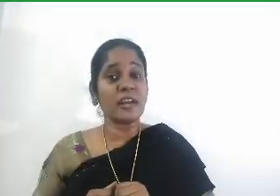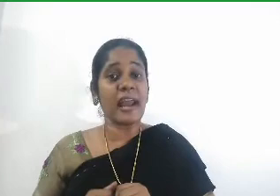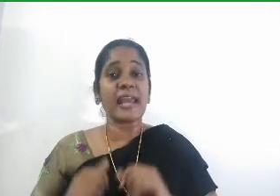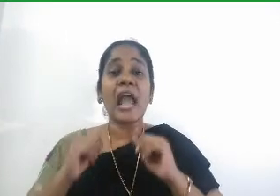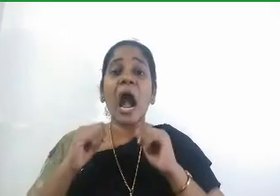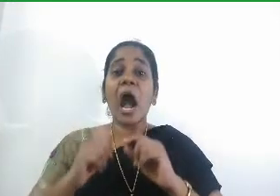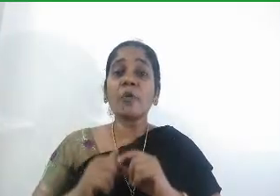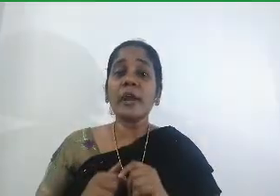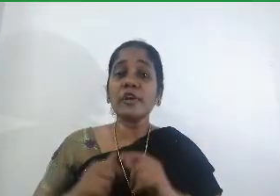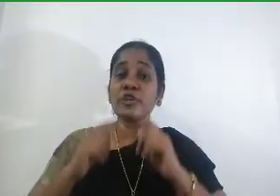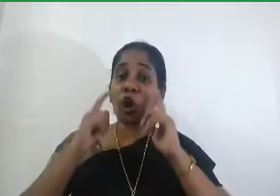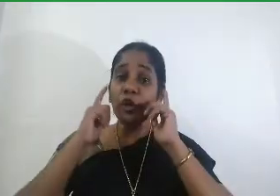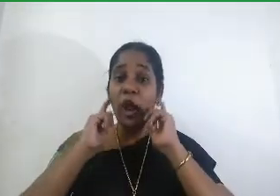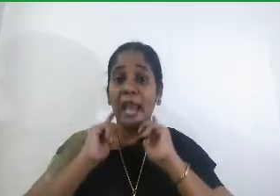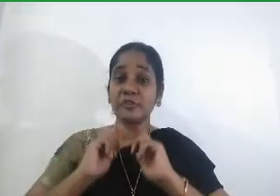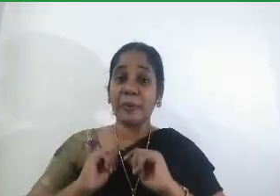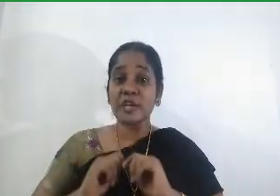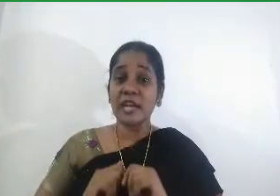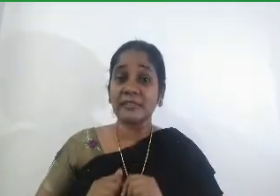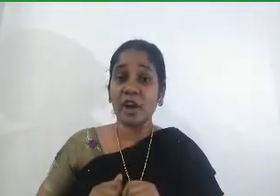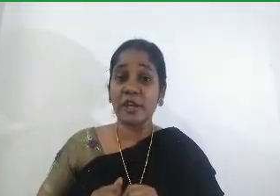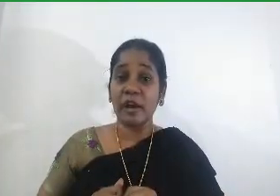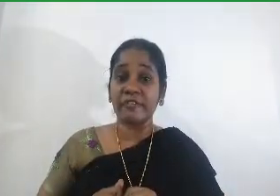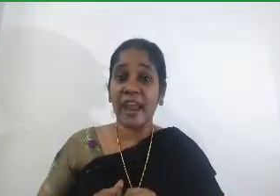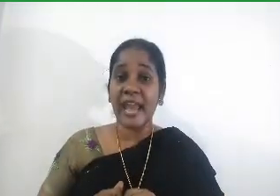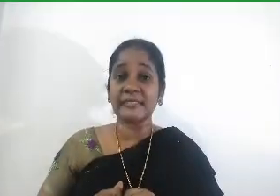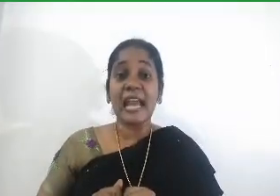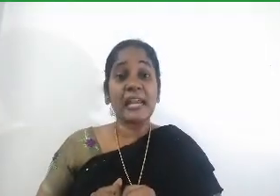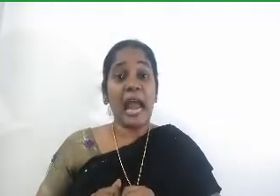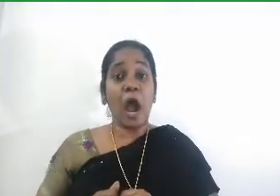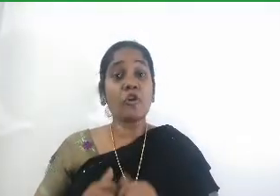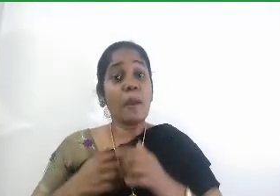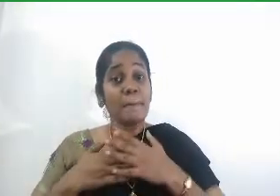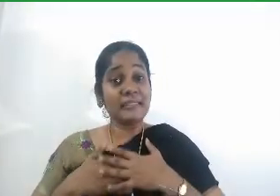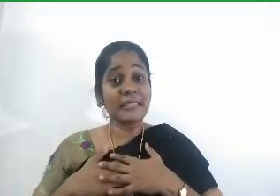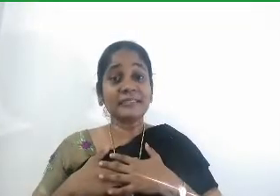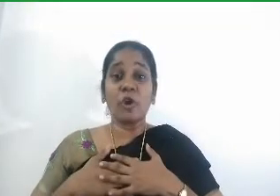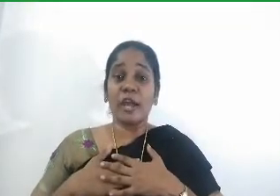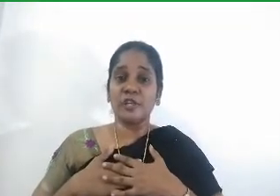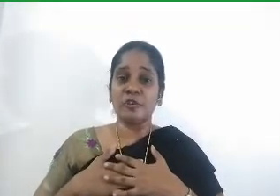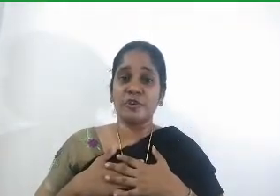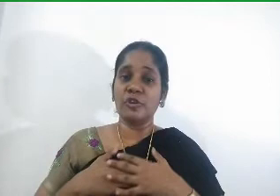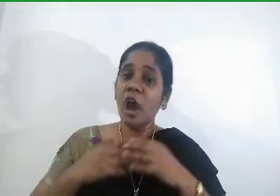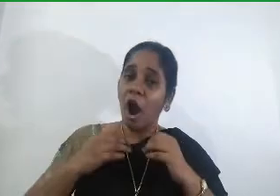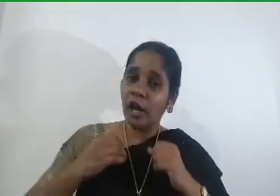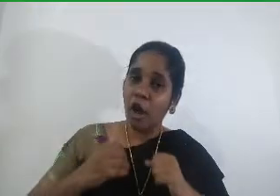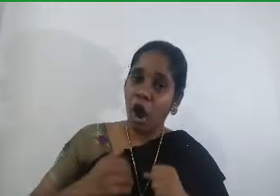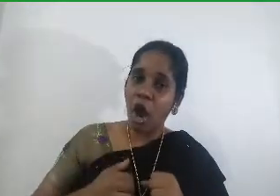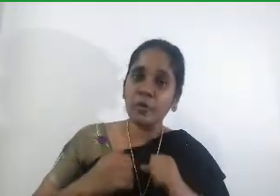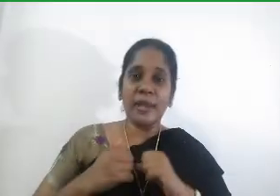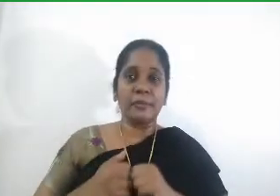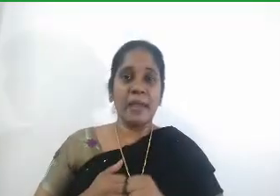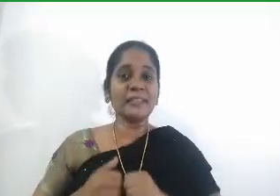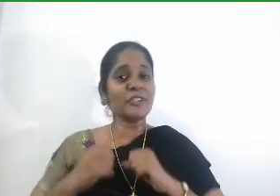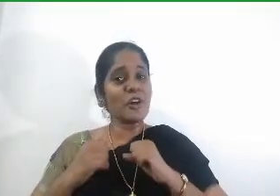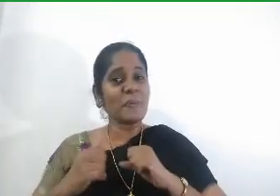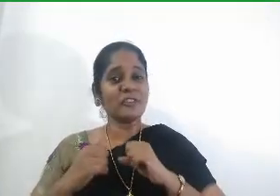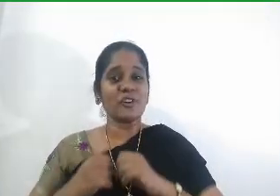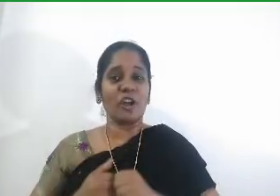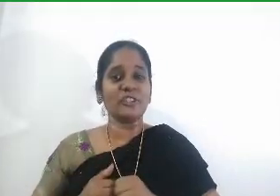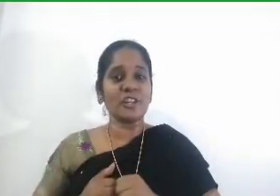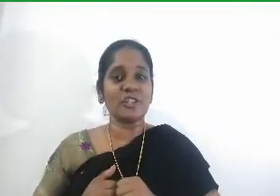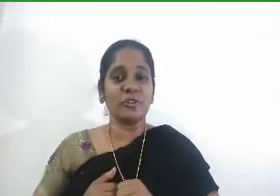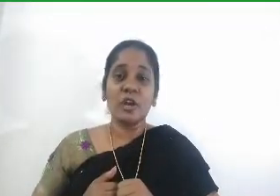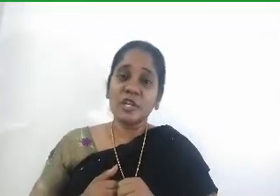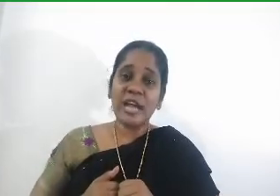expressions, children. How will you show your expressions on your face? Now, Miss is going to do along with Miss, you